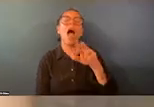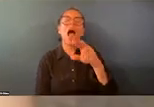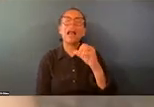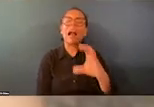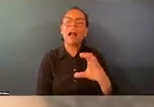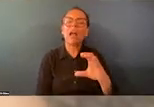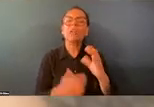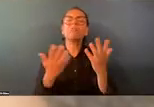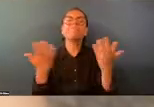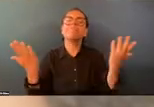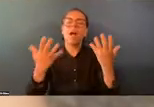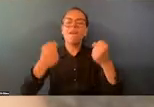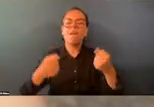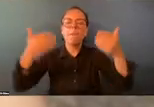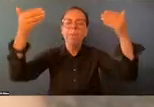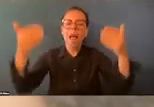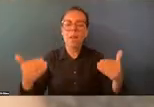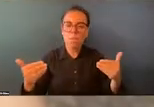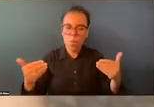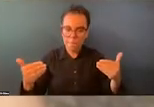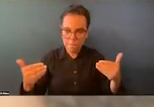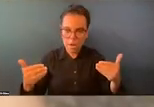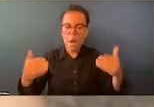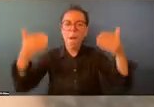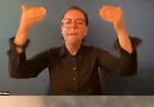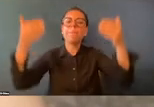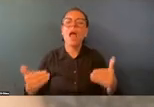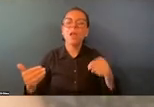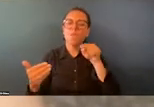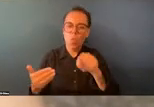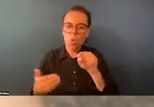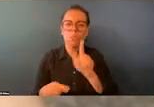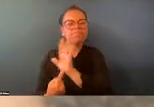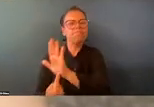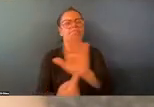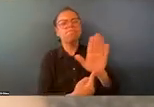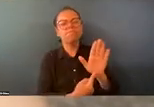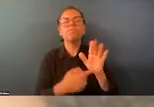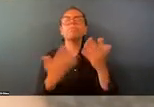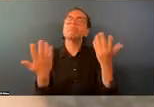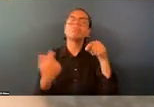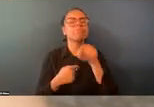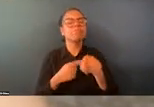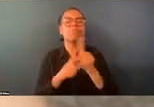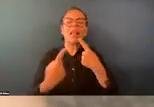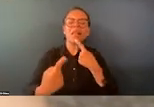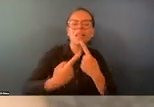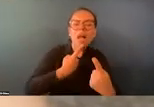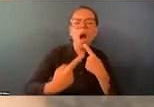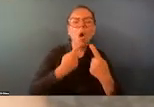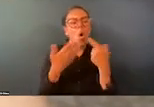CAREC provides the platform for the interstate and the multi-sectoral